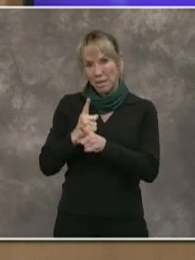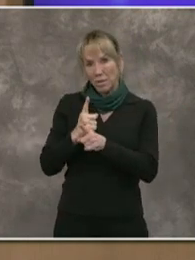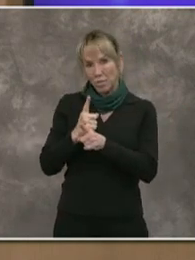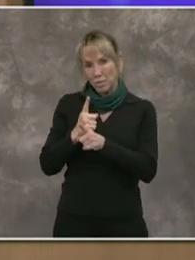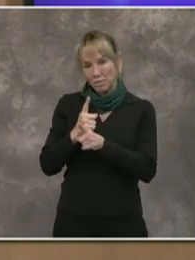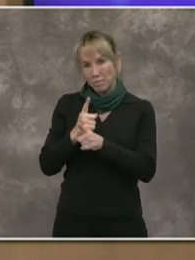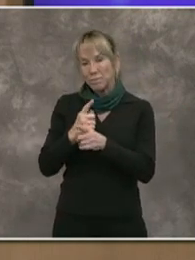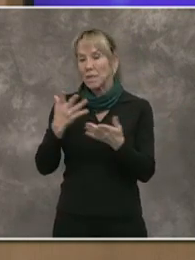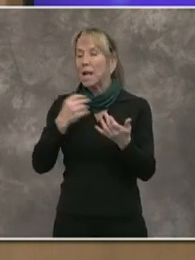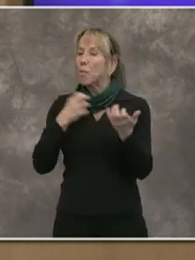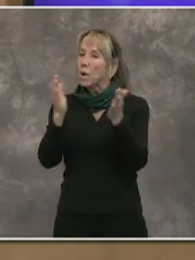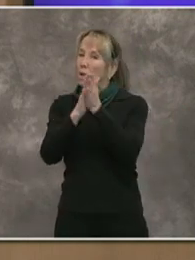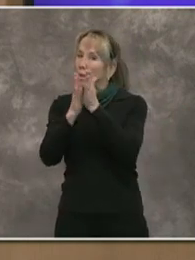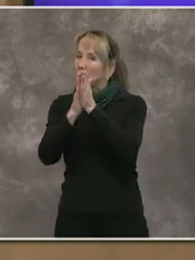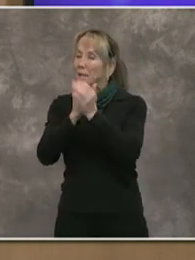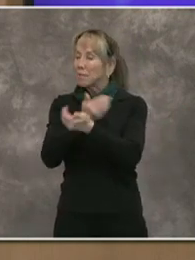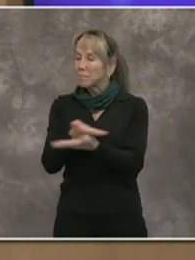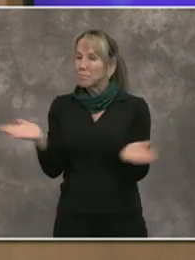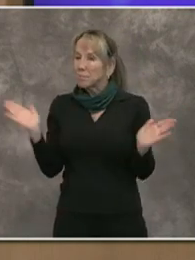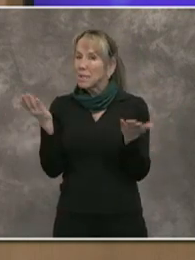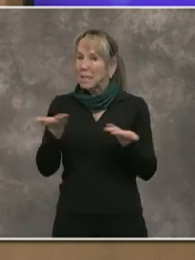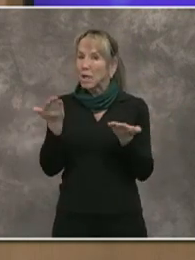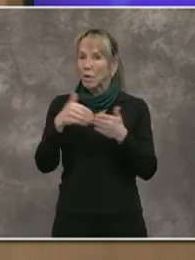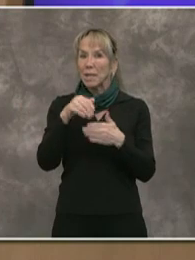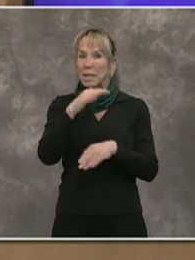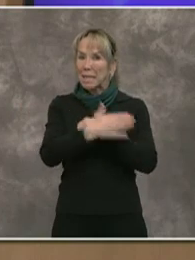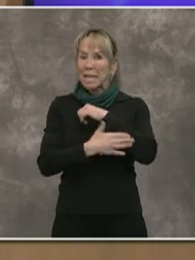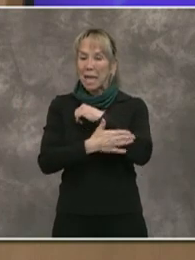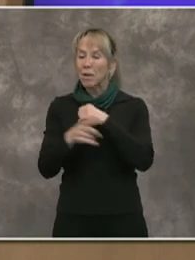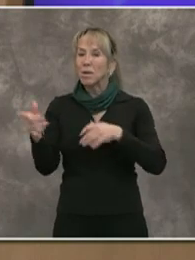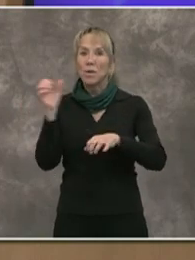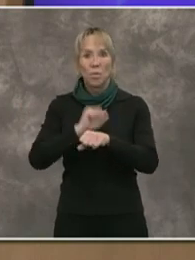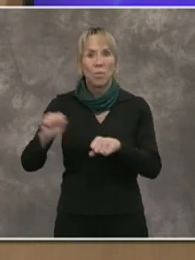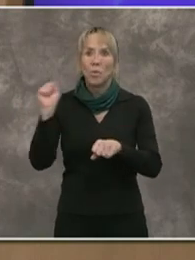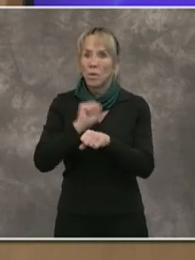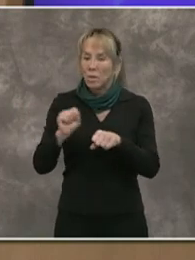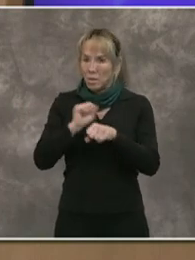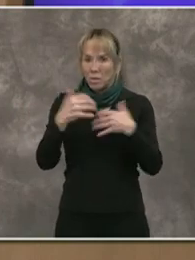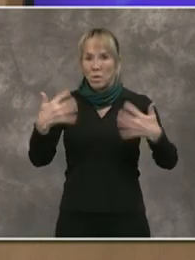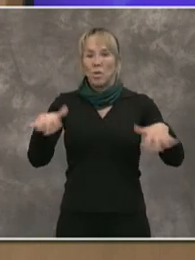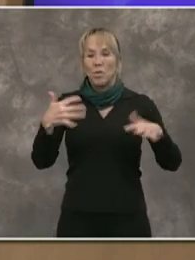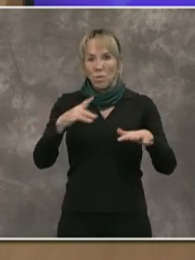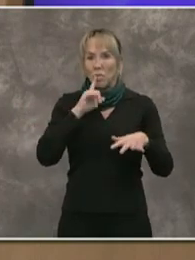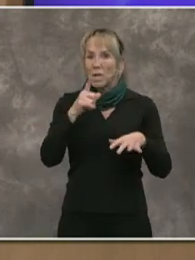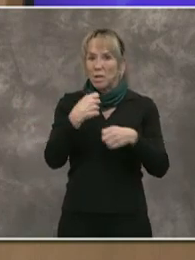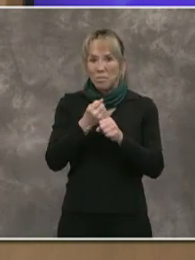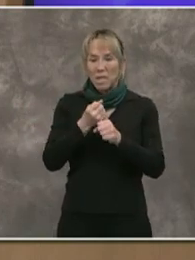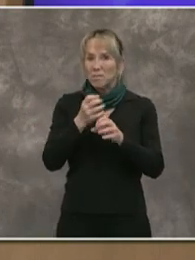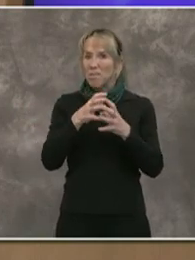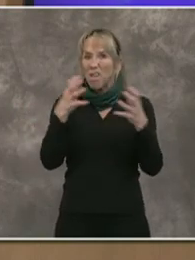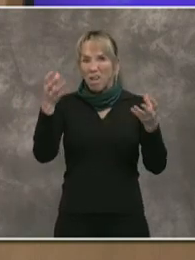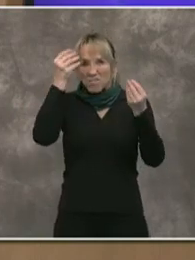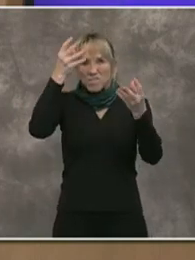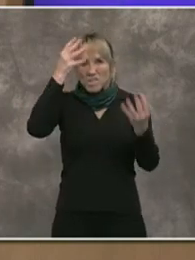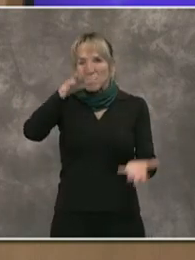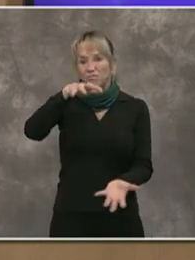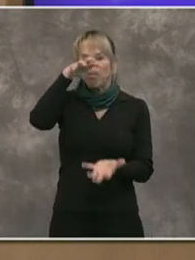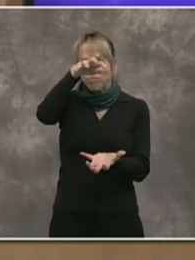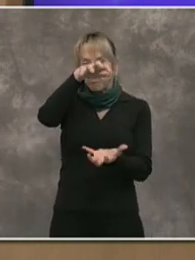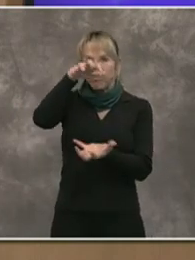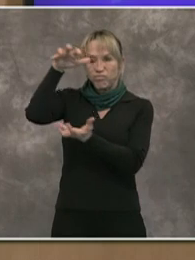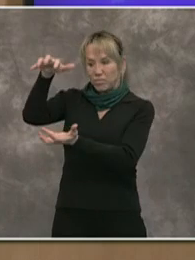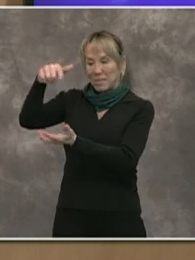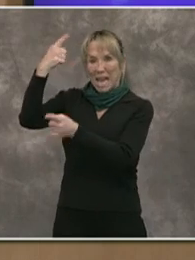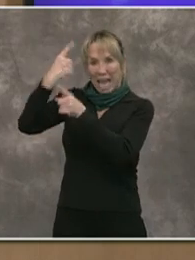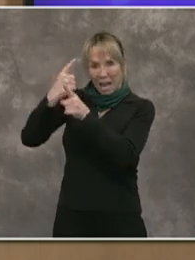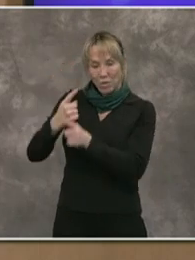And I want to commend everyone here at the county who has worked so hard to make so much data available in so many different formats in as accurate a setting